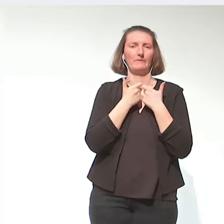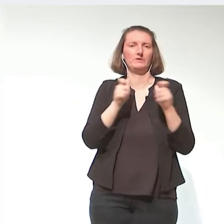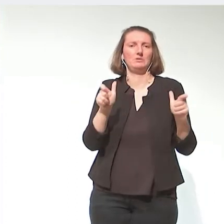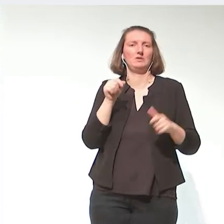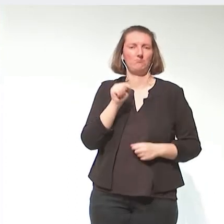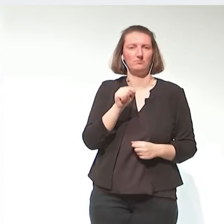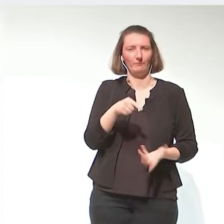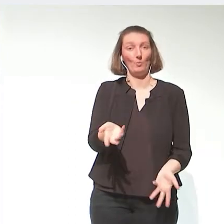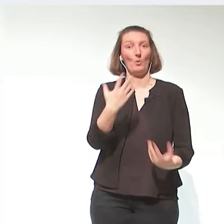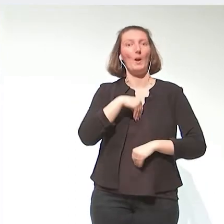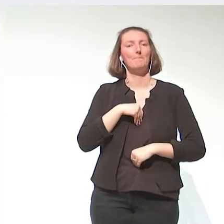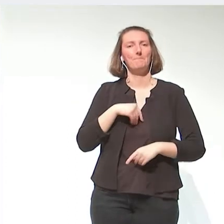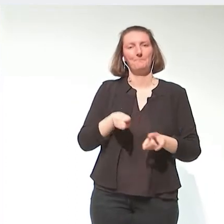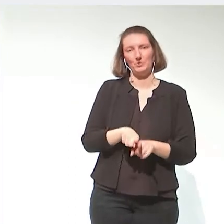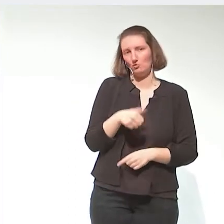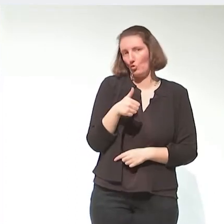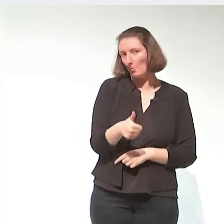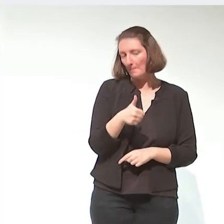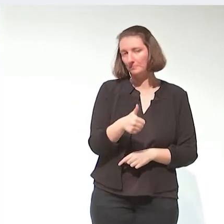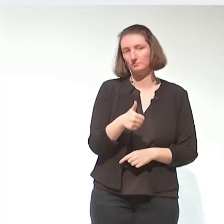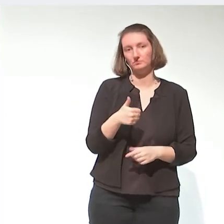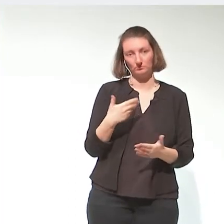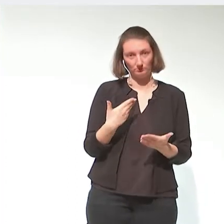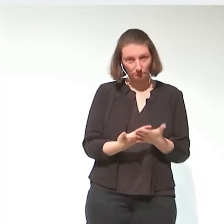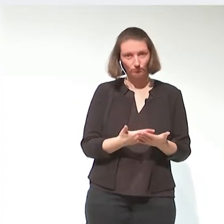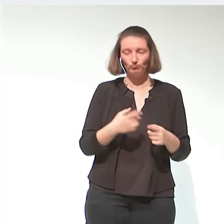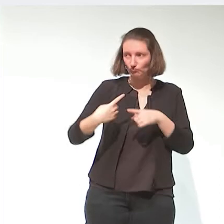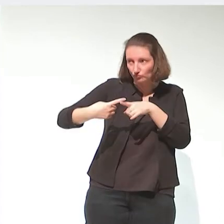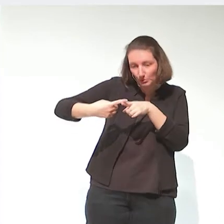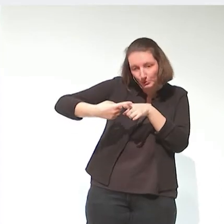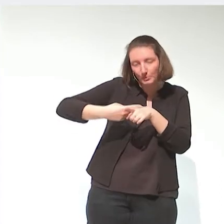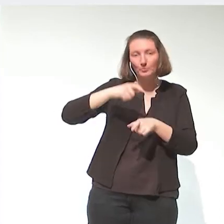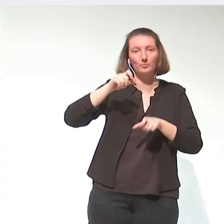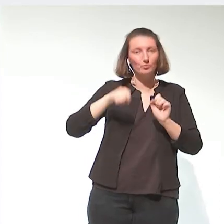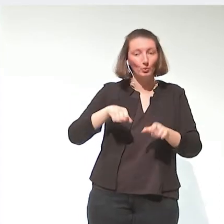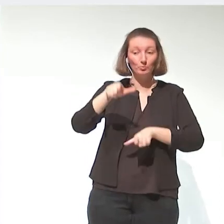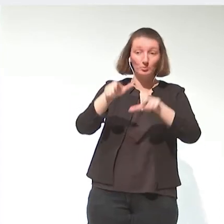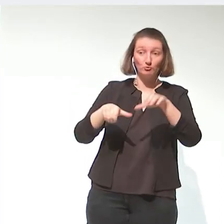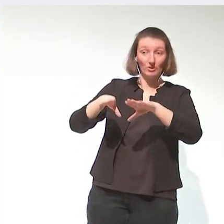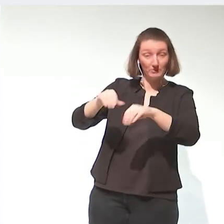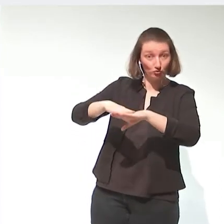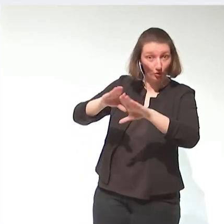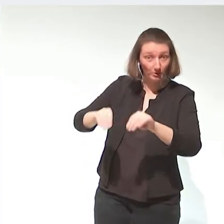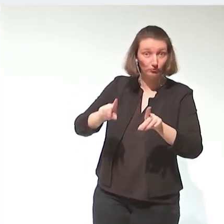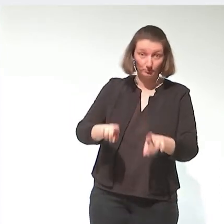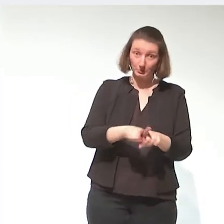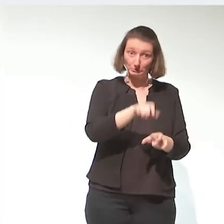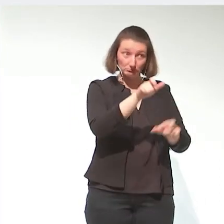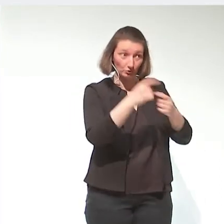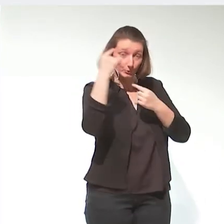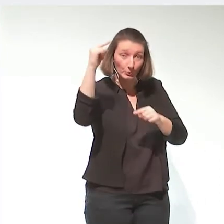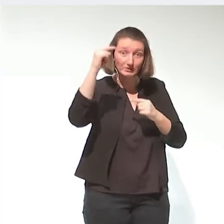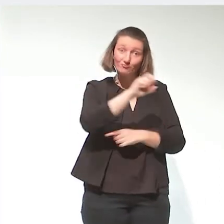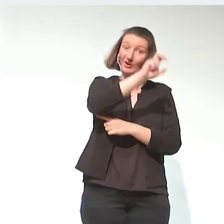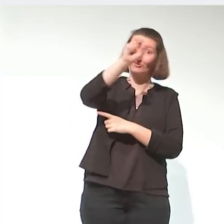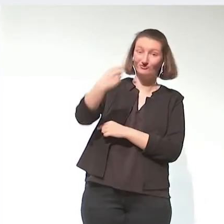is accessible and welcoming, not only to the locals, but to anyone who's visiting our beautiful country. And in this respect, we also want to make sure